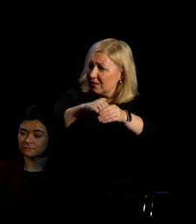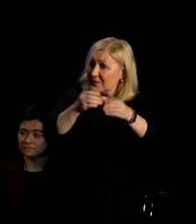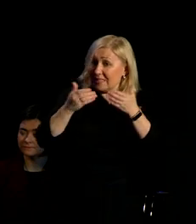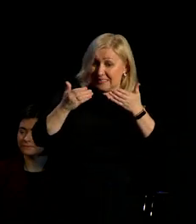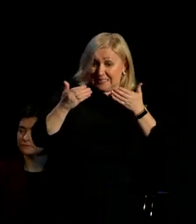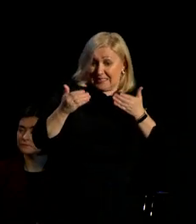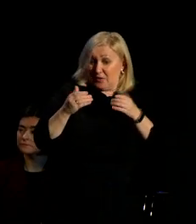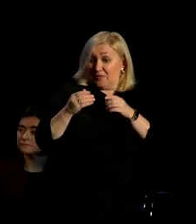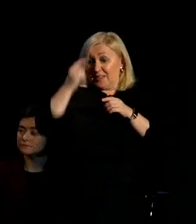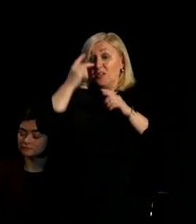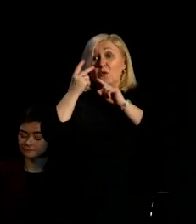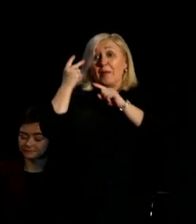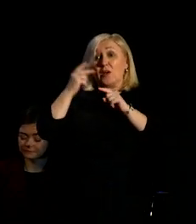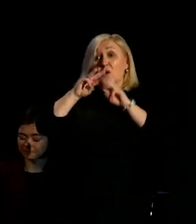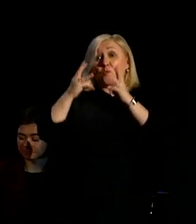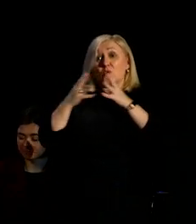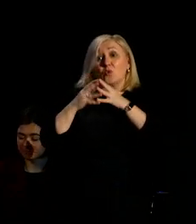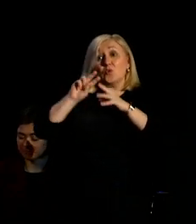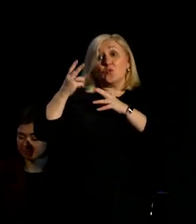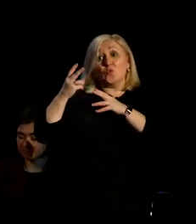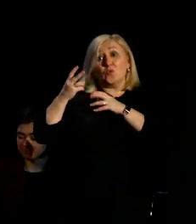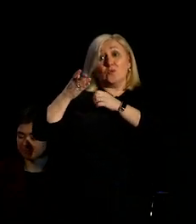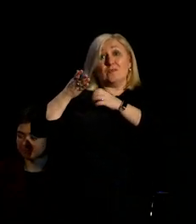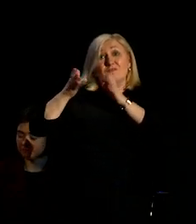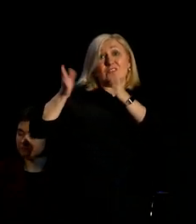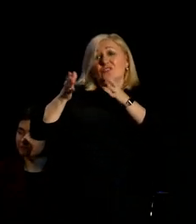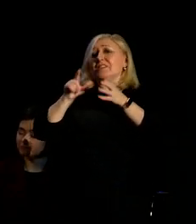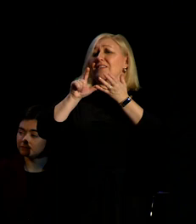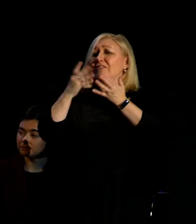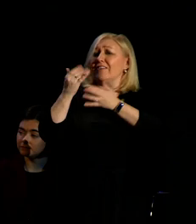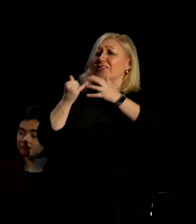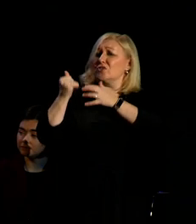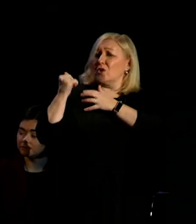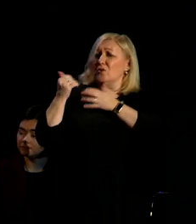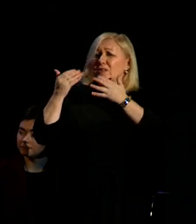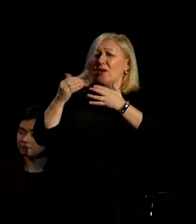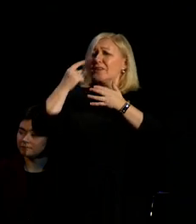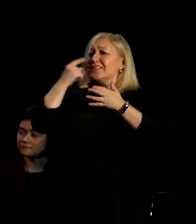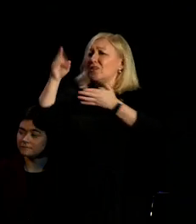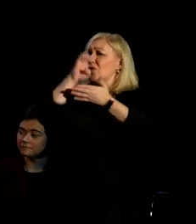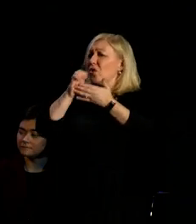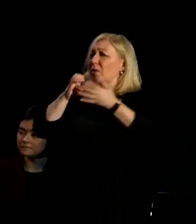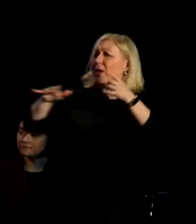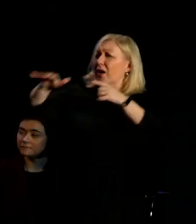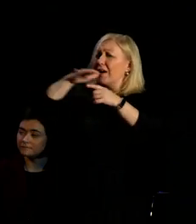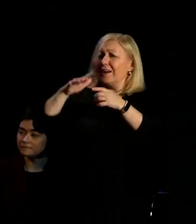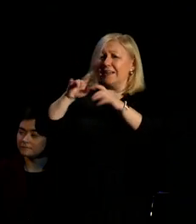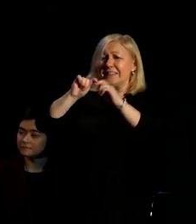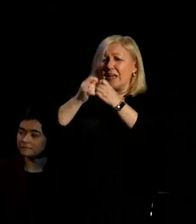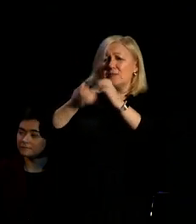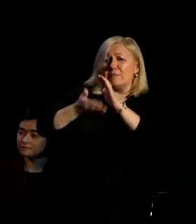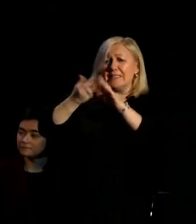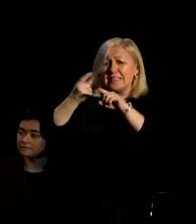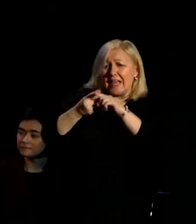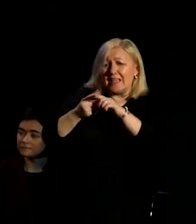largely been erased from the rebuilt cities and towns of Europe. And fewer Holocaust survivors remain to tell their